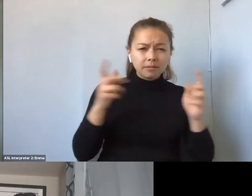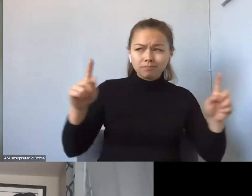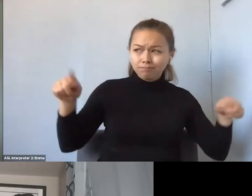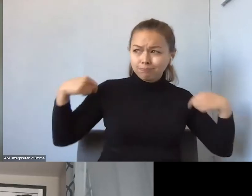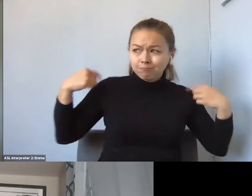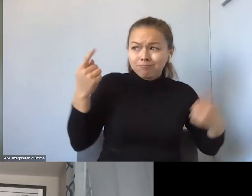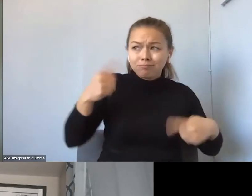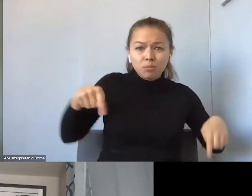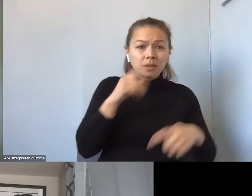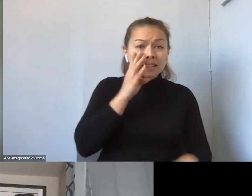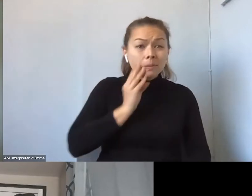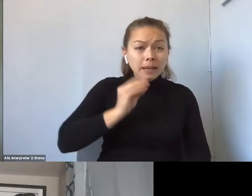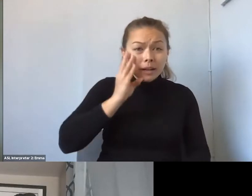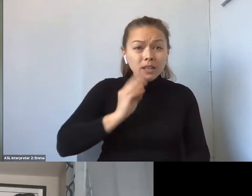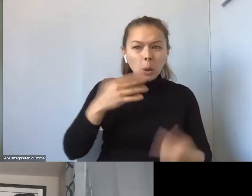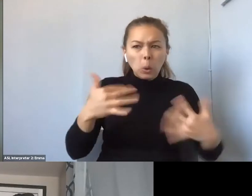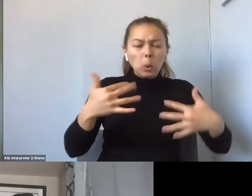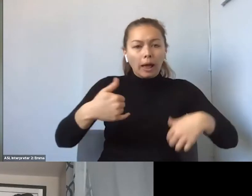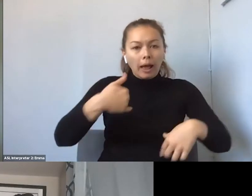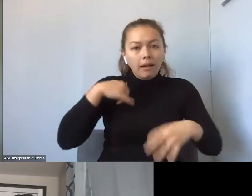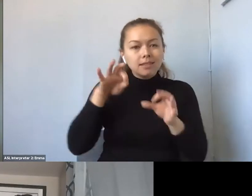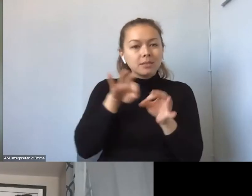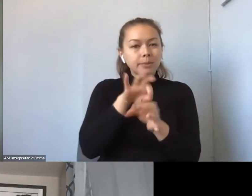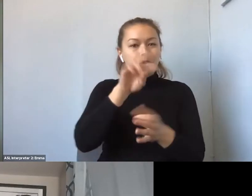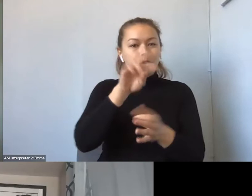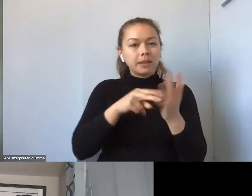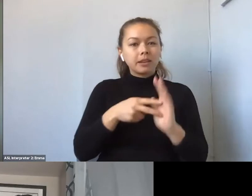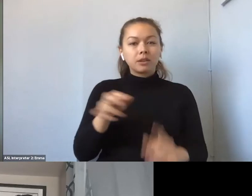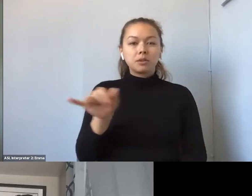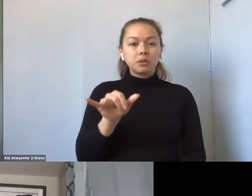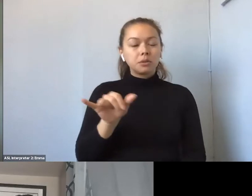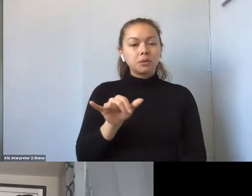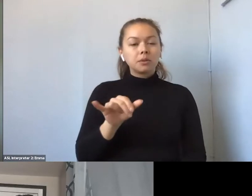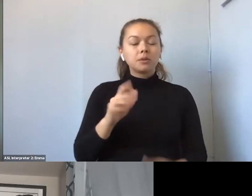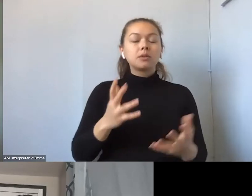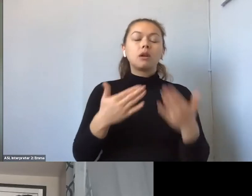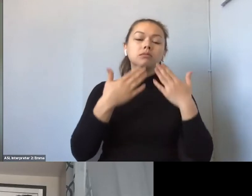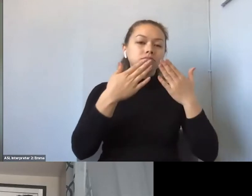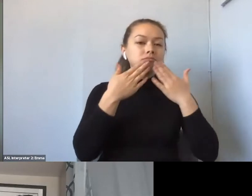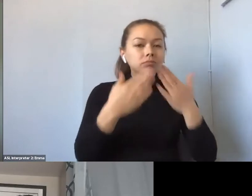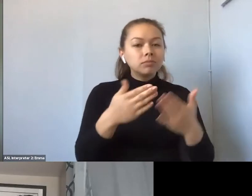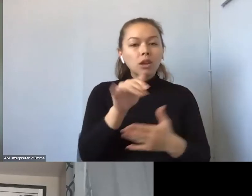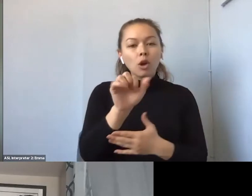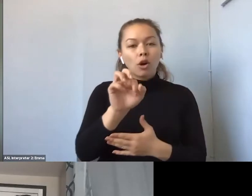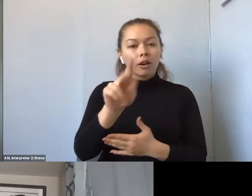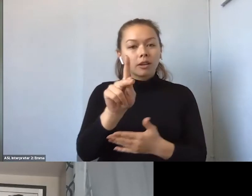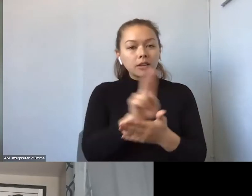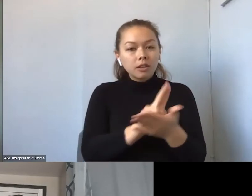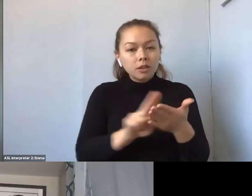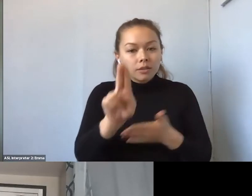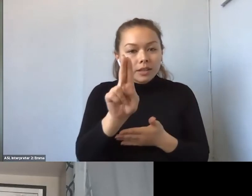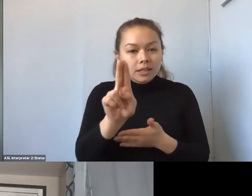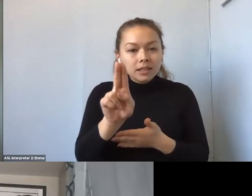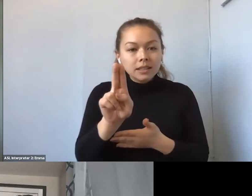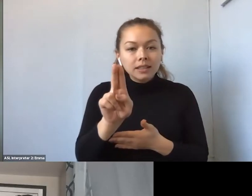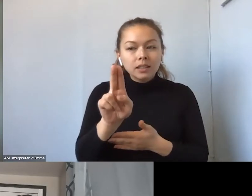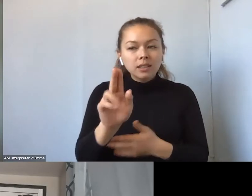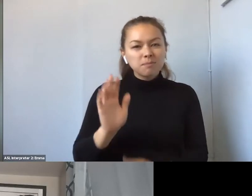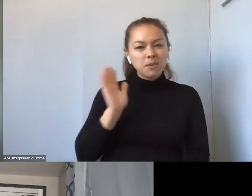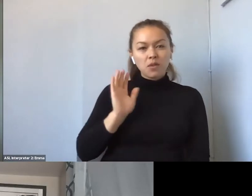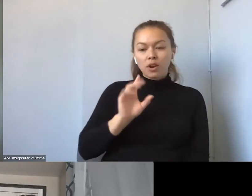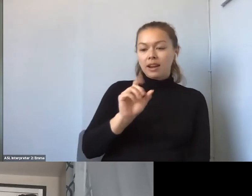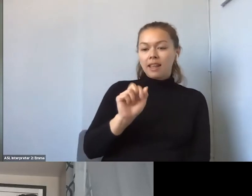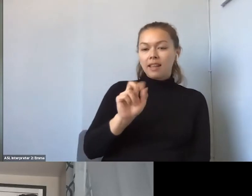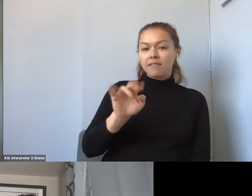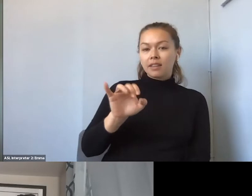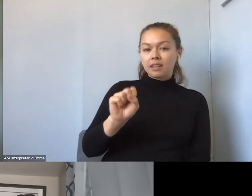to use this opportunity to thank York University. When Professor Davis was introducing the other professors,